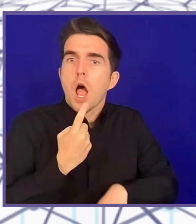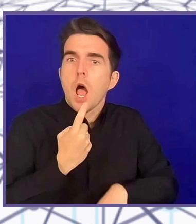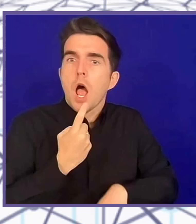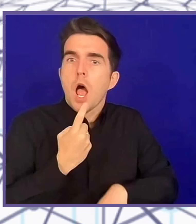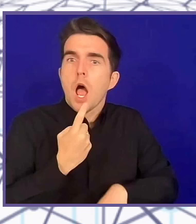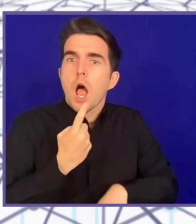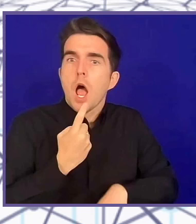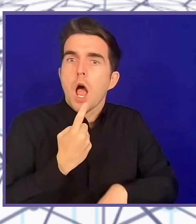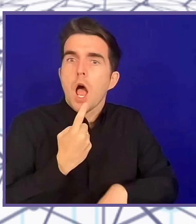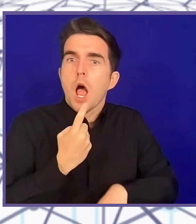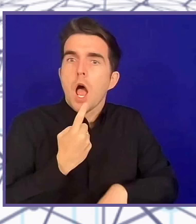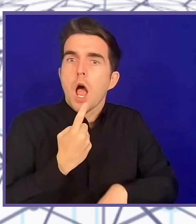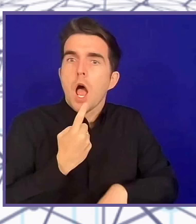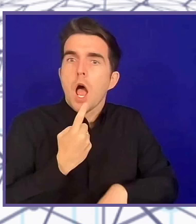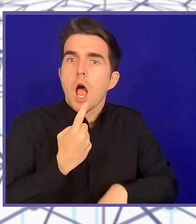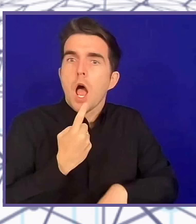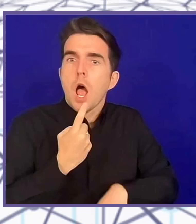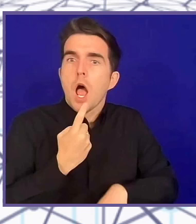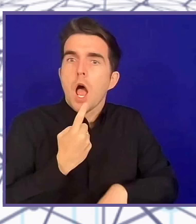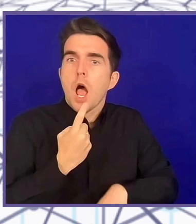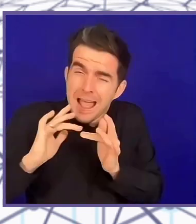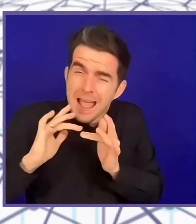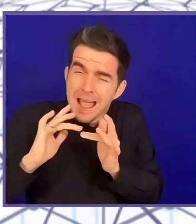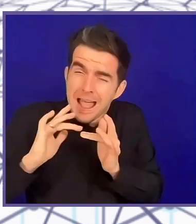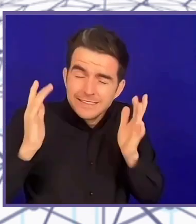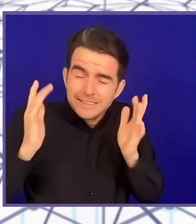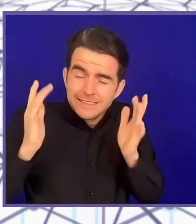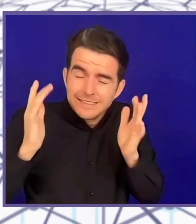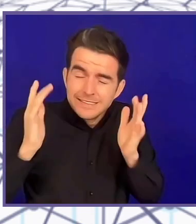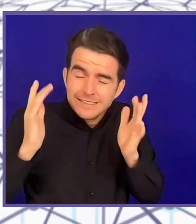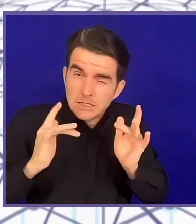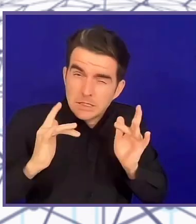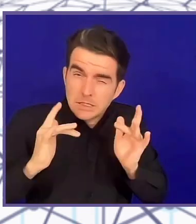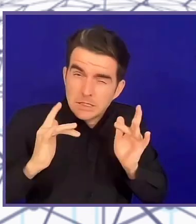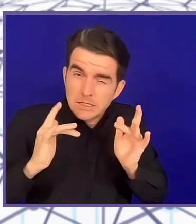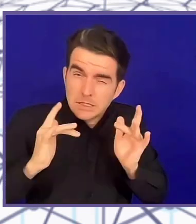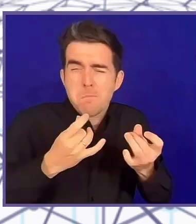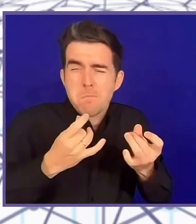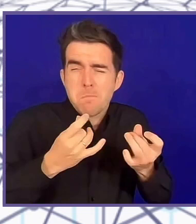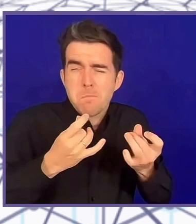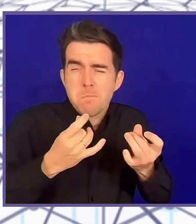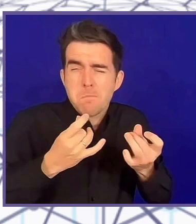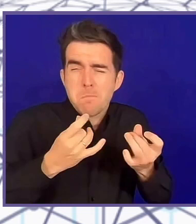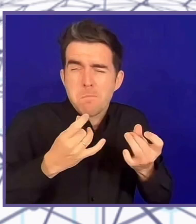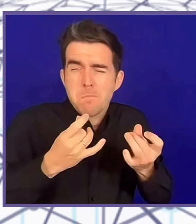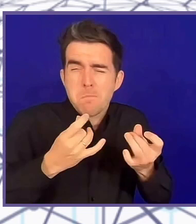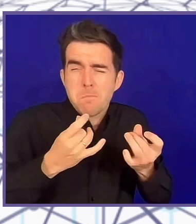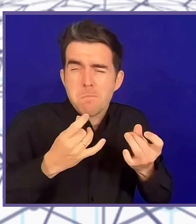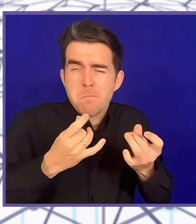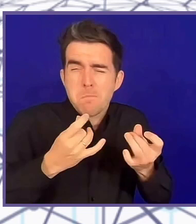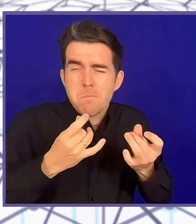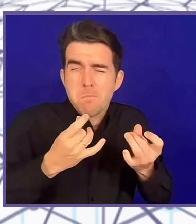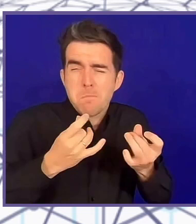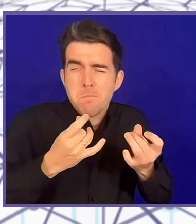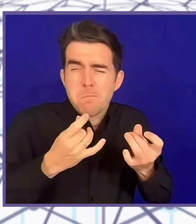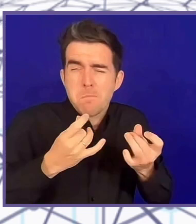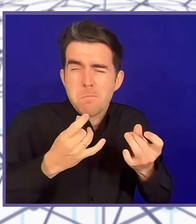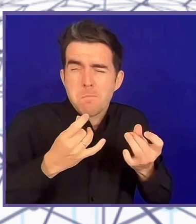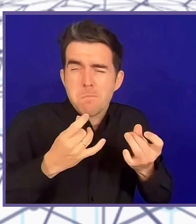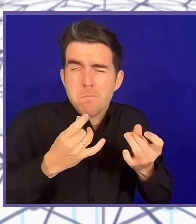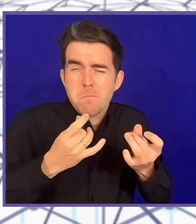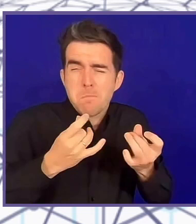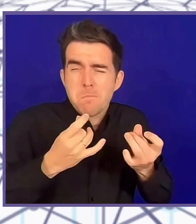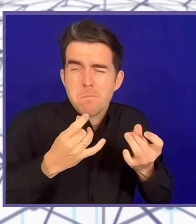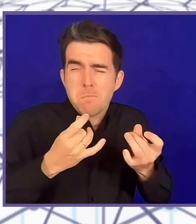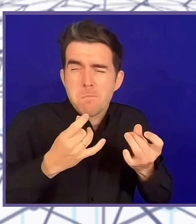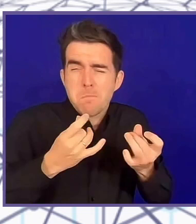top destination online before they started worrying about persons with disabilities. Now, I'm not even going to mention the name